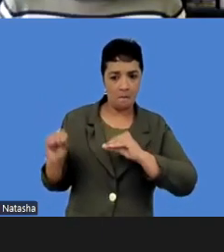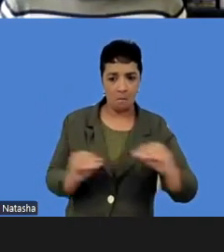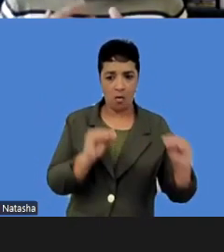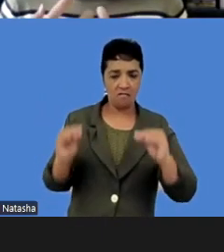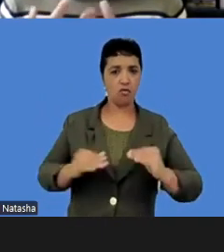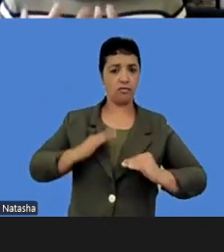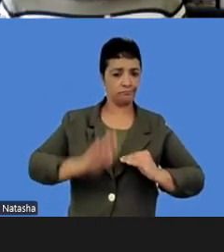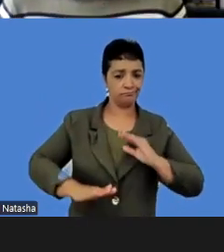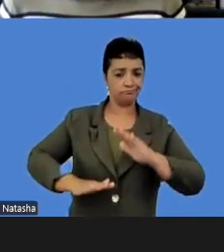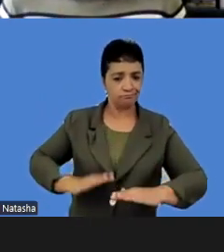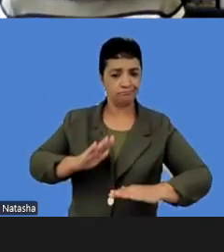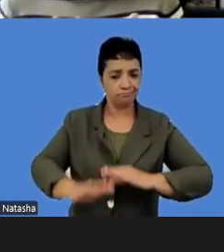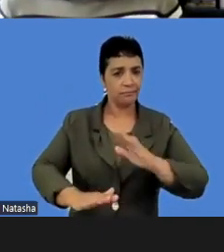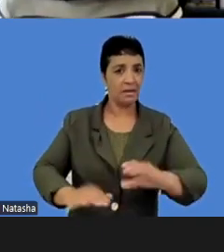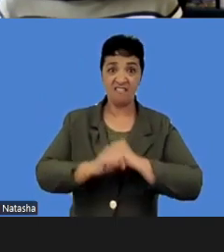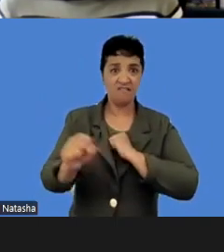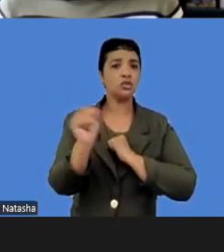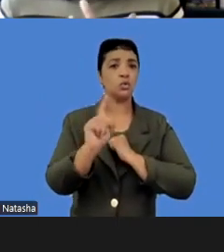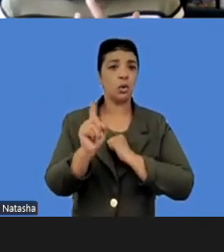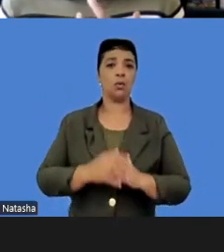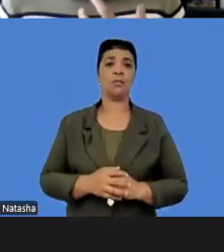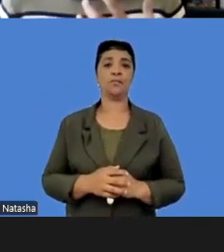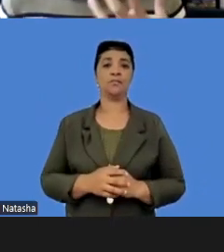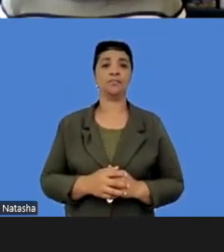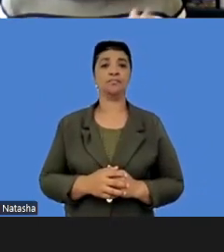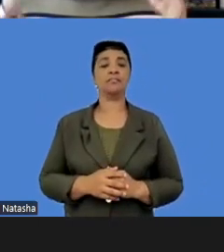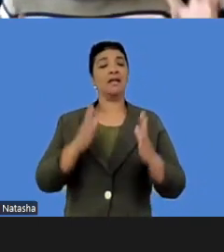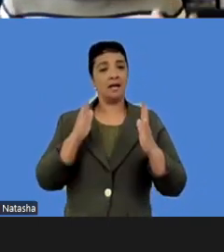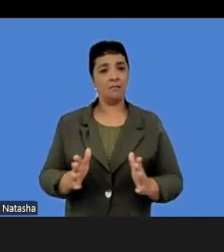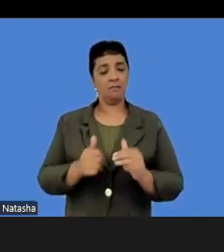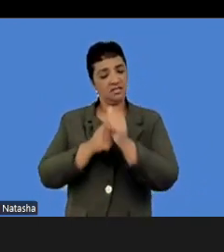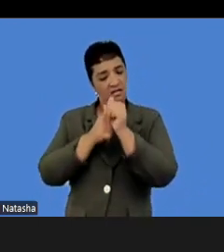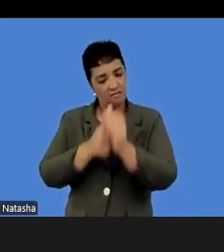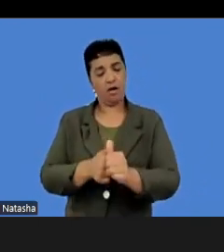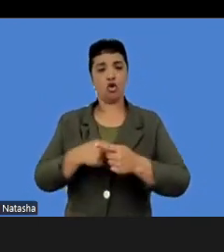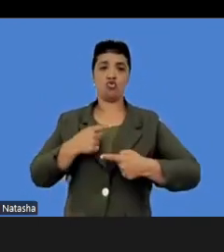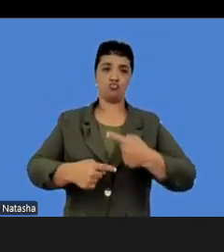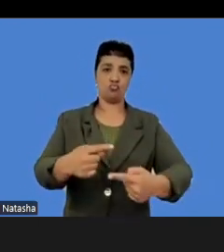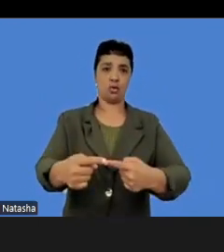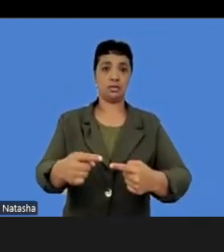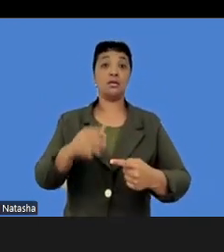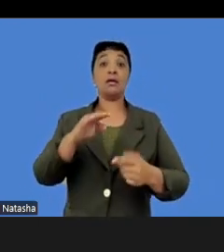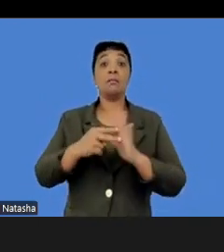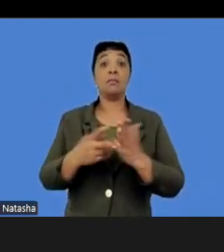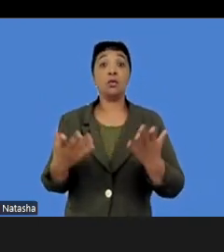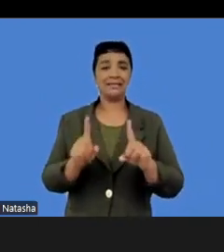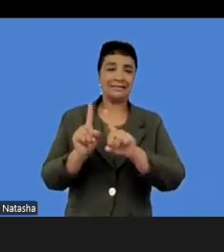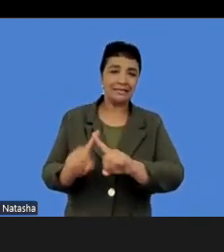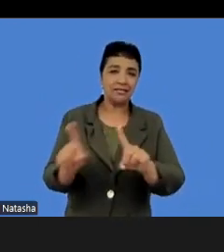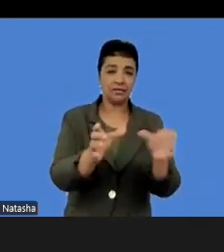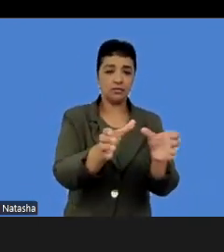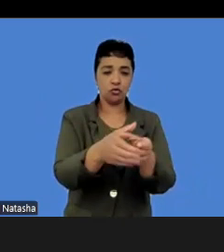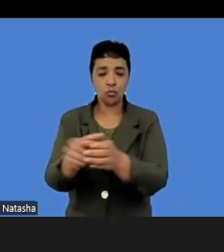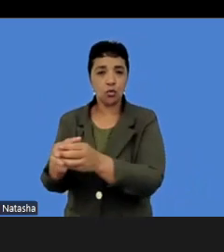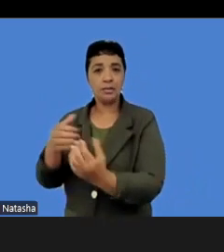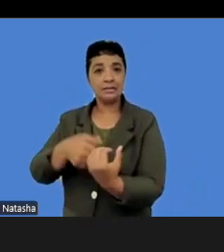occur because deinstitutionalization is a sensitive process that requires full commitment from all stakeholders. And